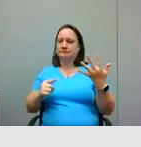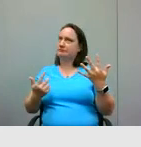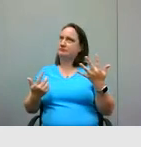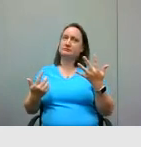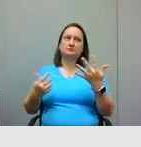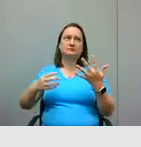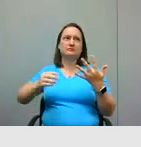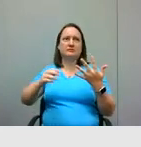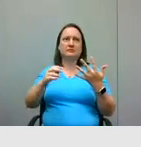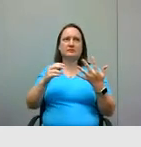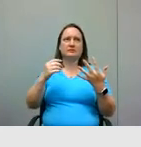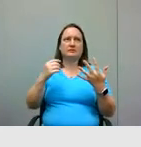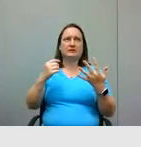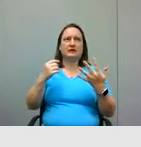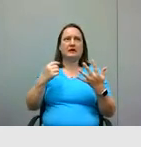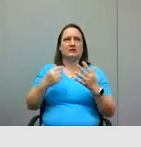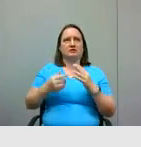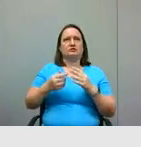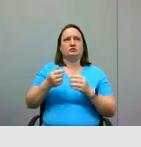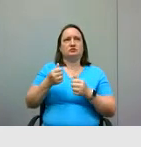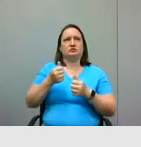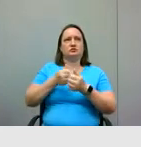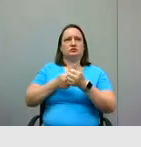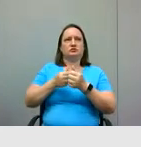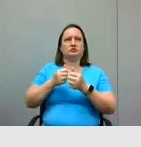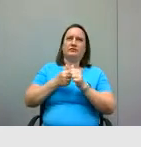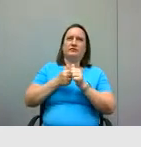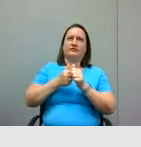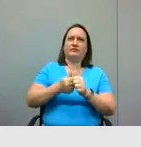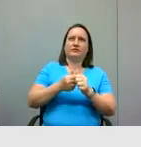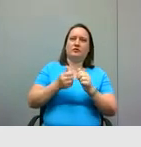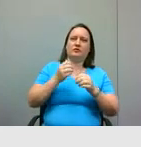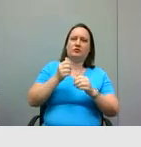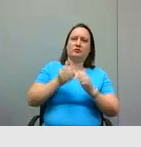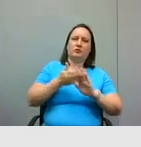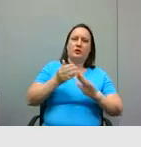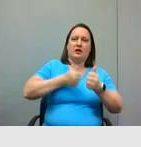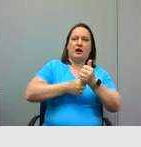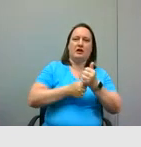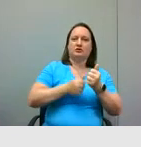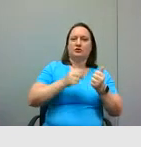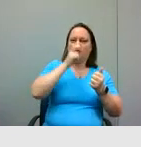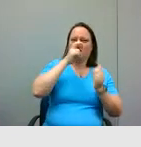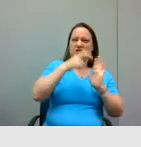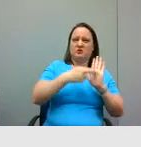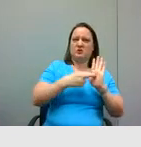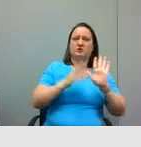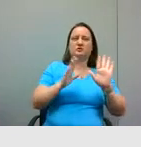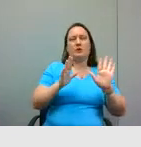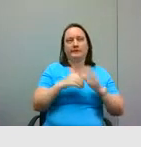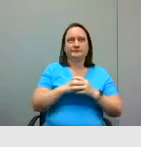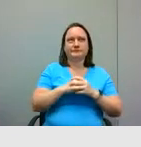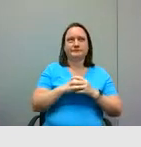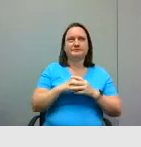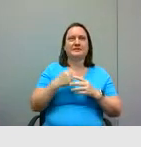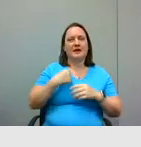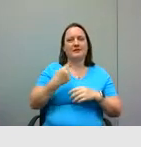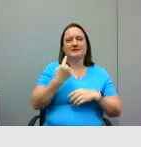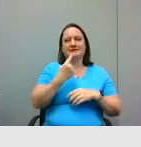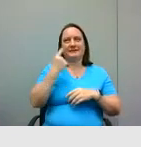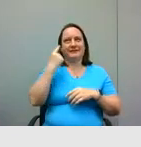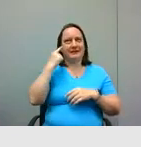I think I was saying something bad about Vita and I got choked up there. within